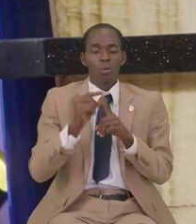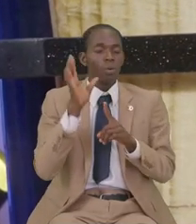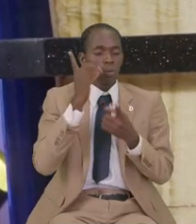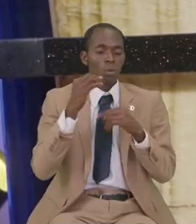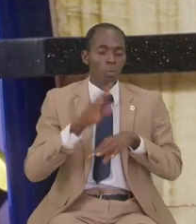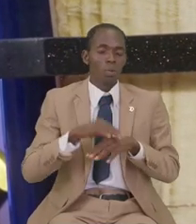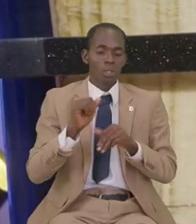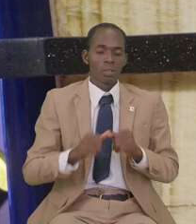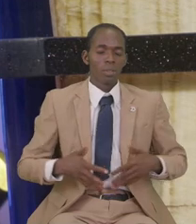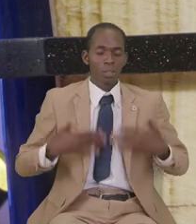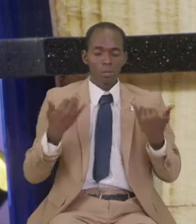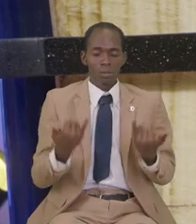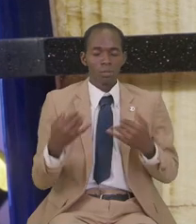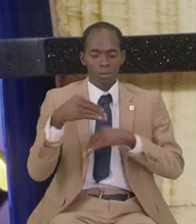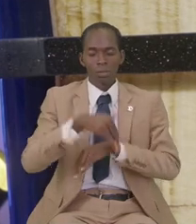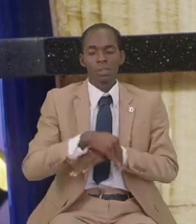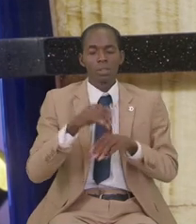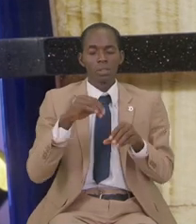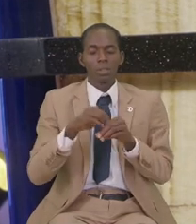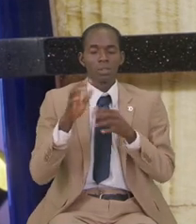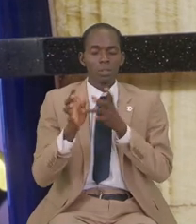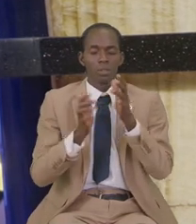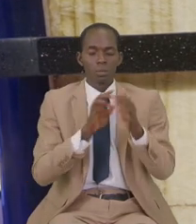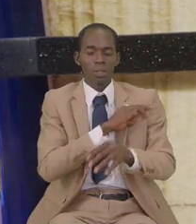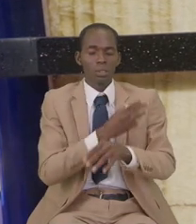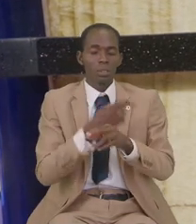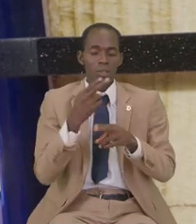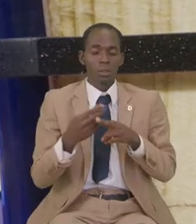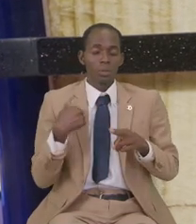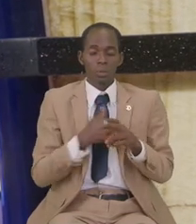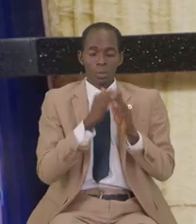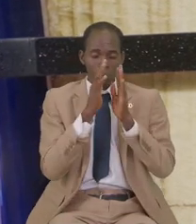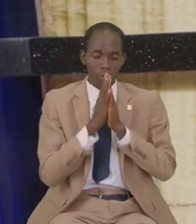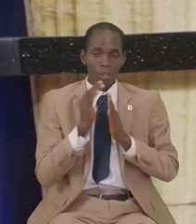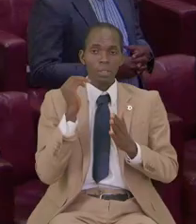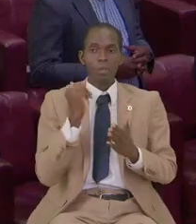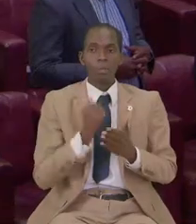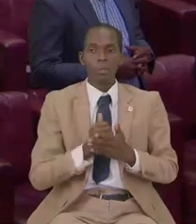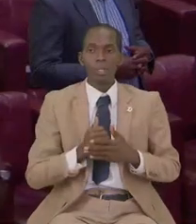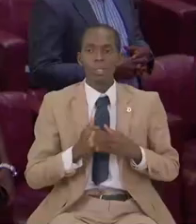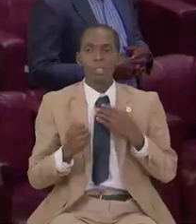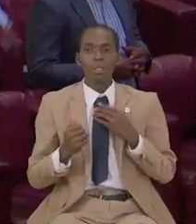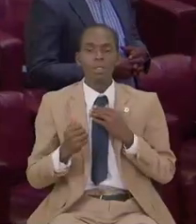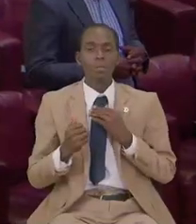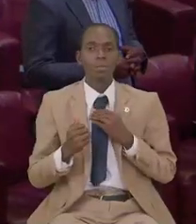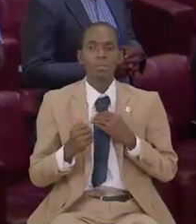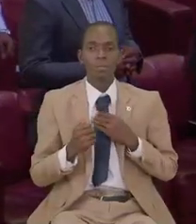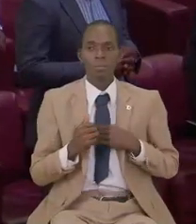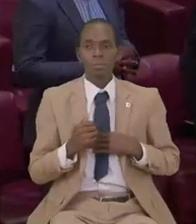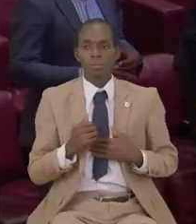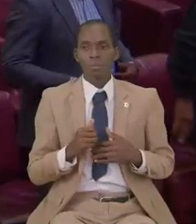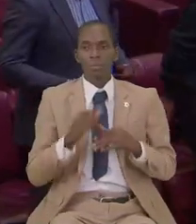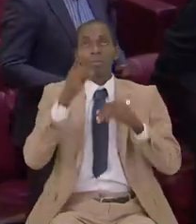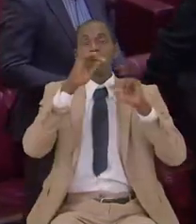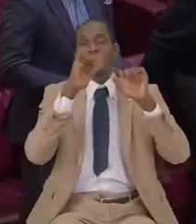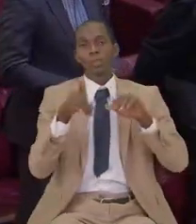every life, even tonight. In Jesus' mighty name we pray. God bless you. You